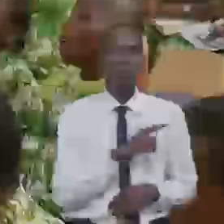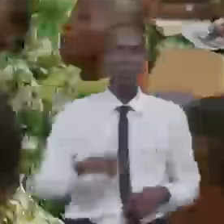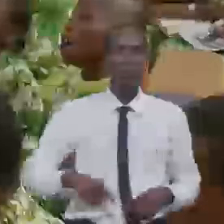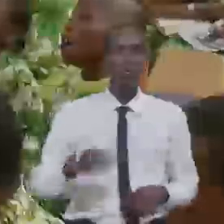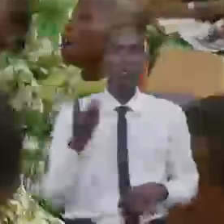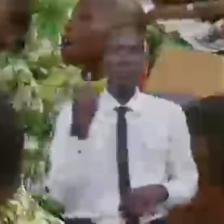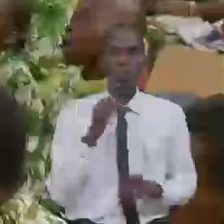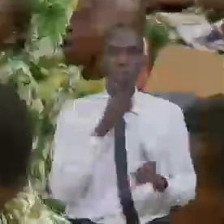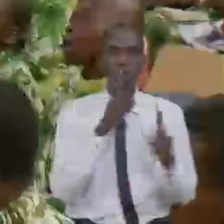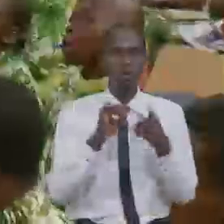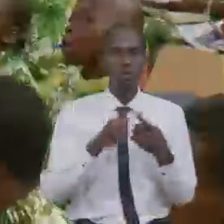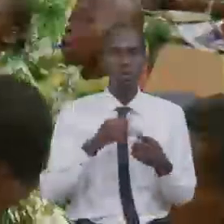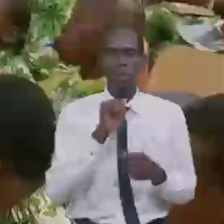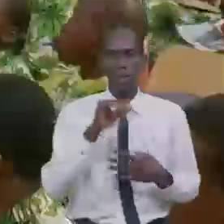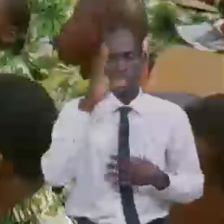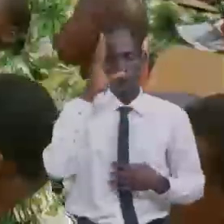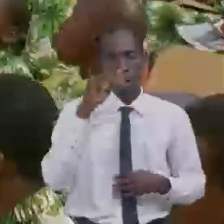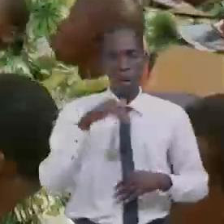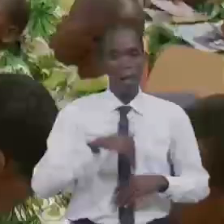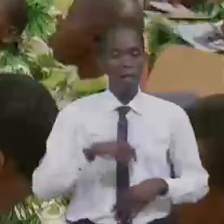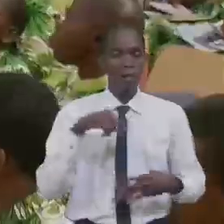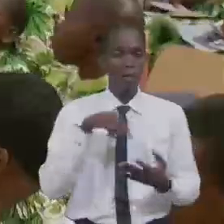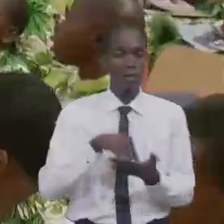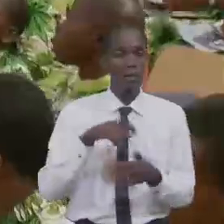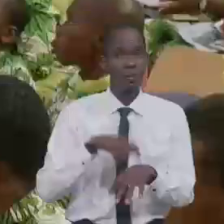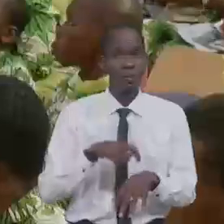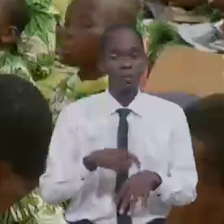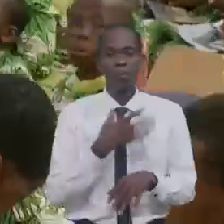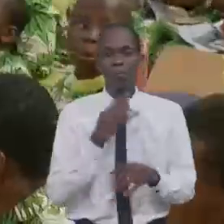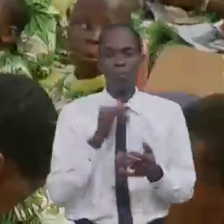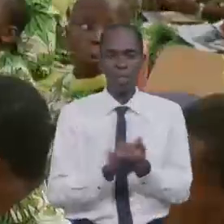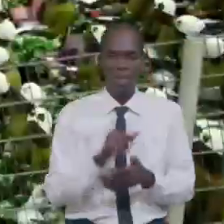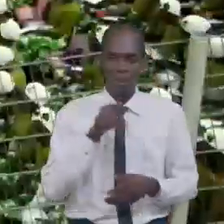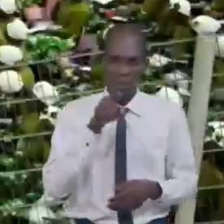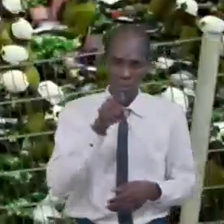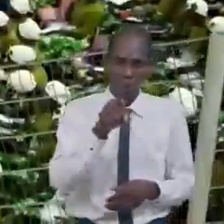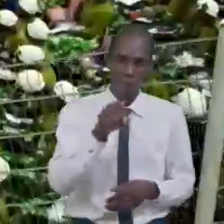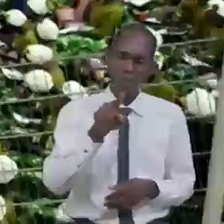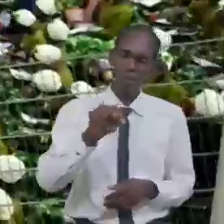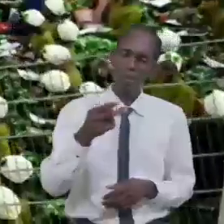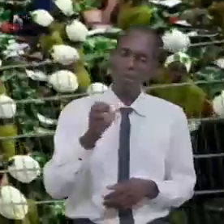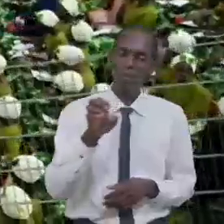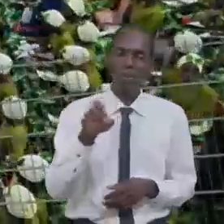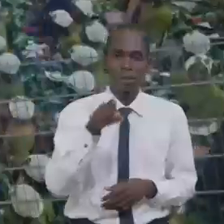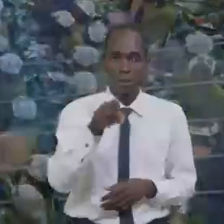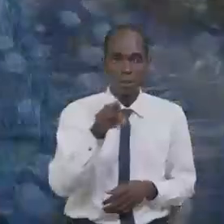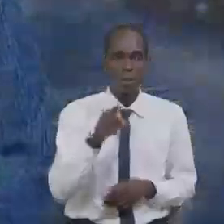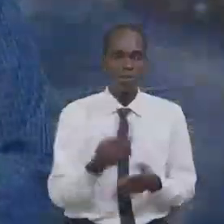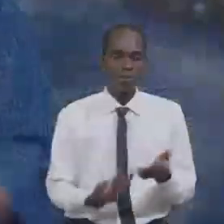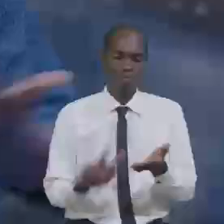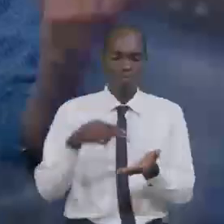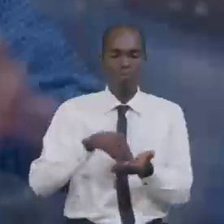a man at this time, and he said thee. He said rise. He said stand